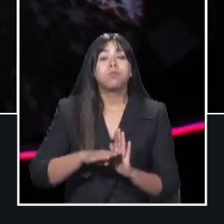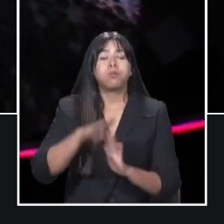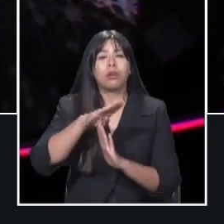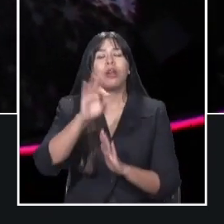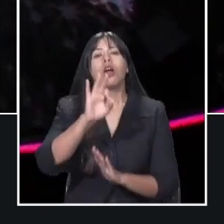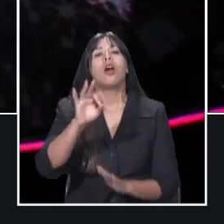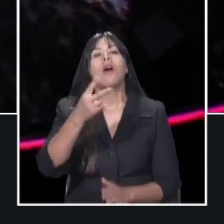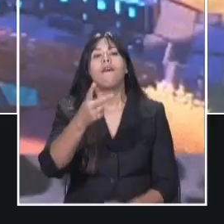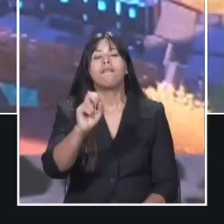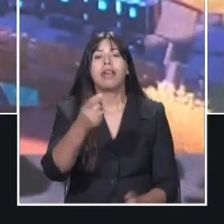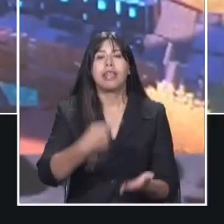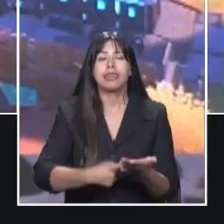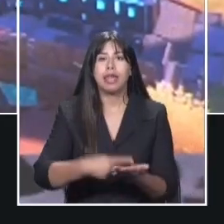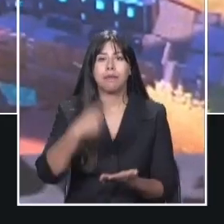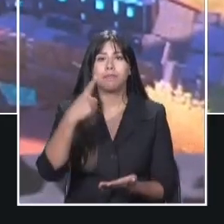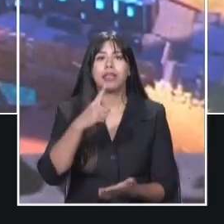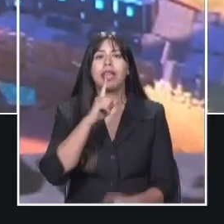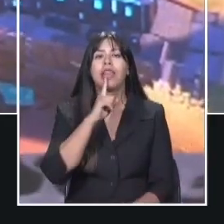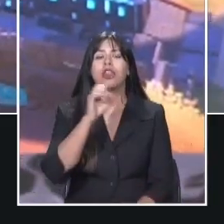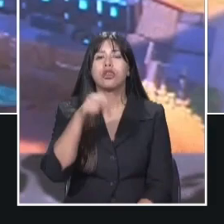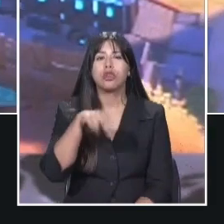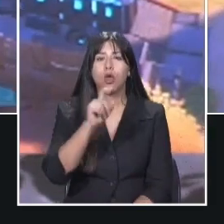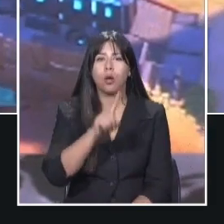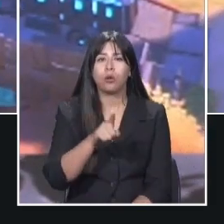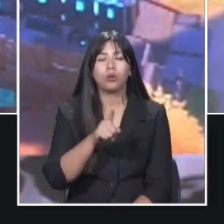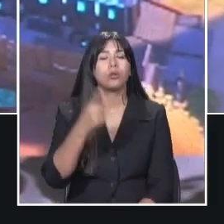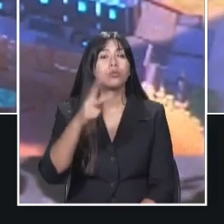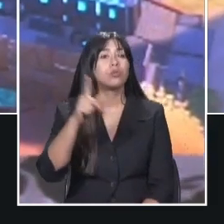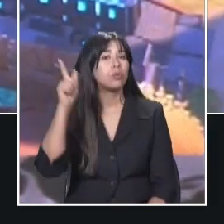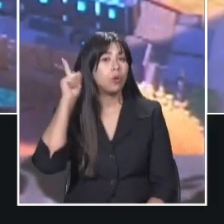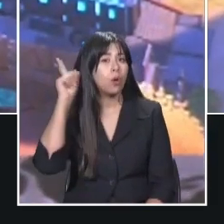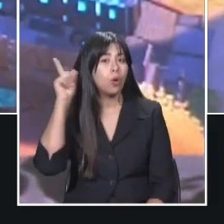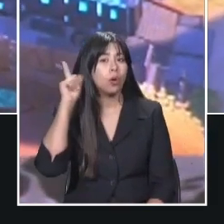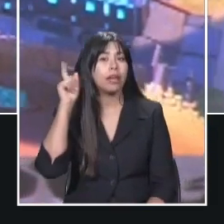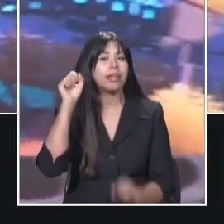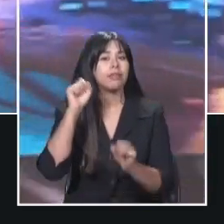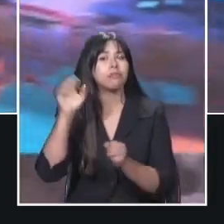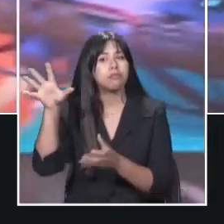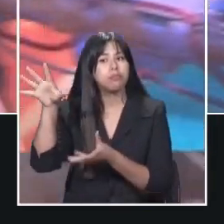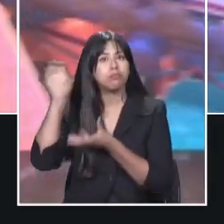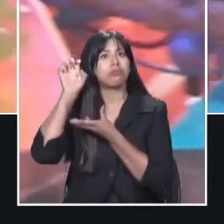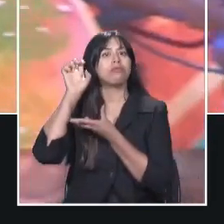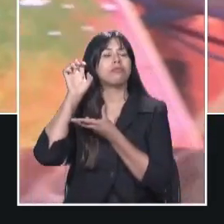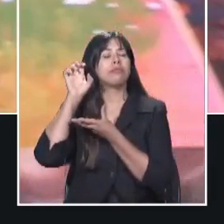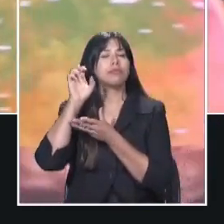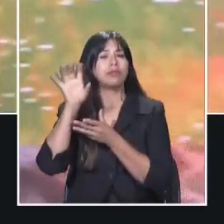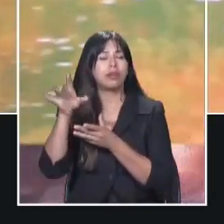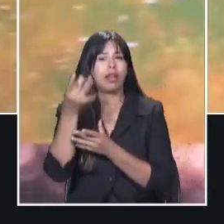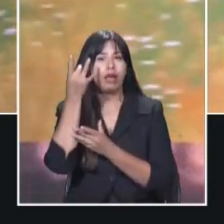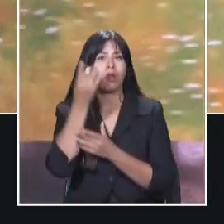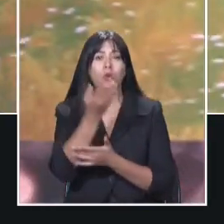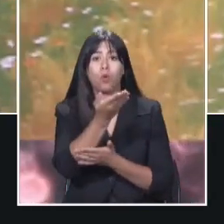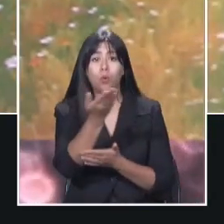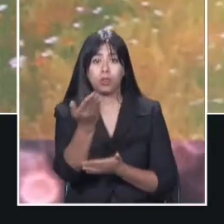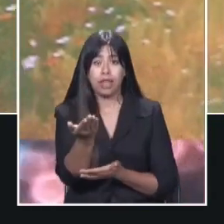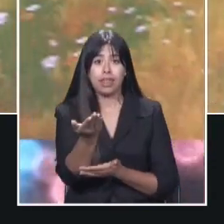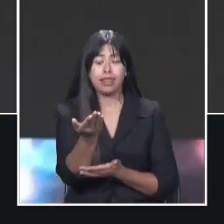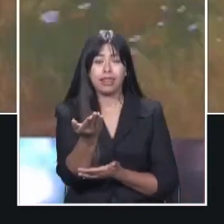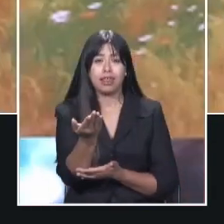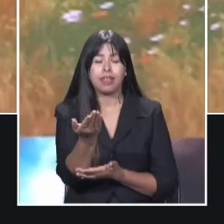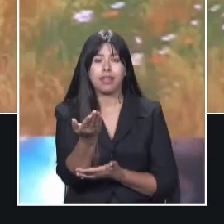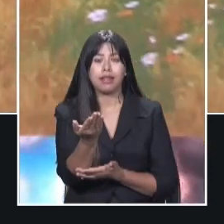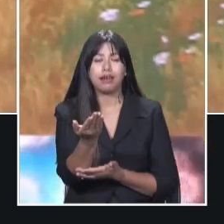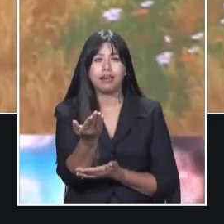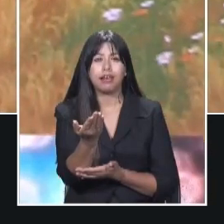can pick, you will hear them. If you were wearing a haptic glove, you will be able to feel the corners in this